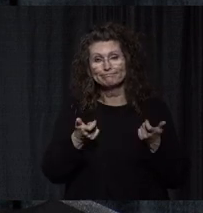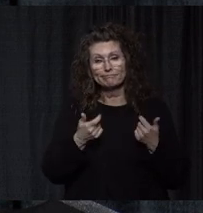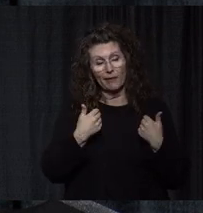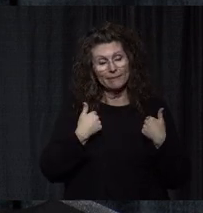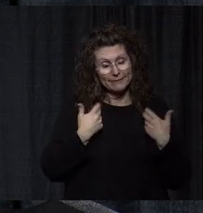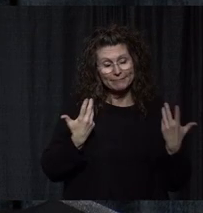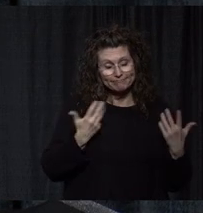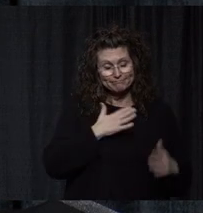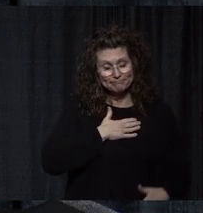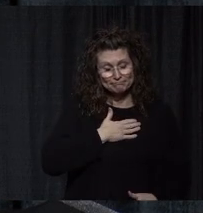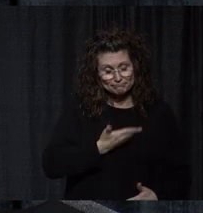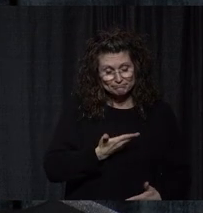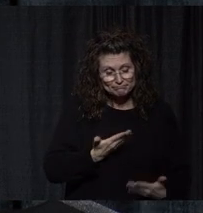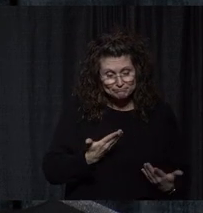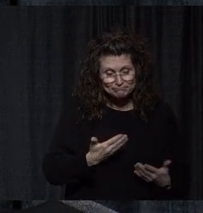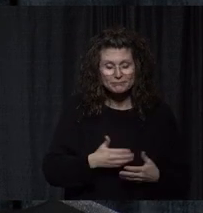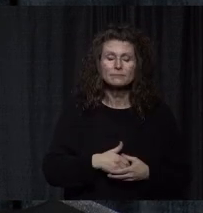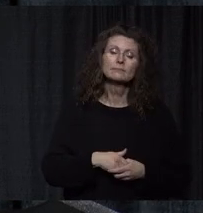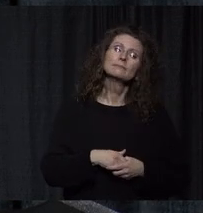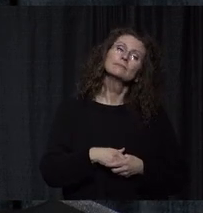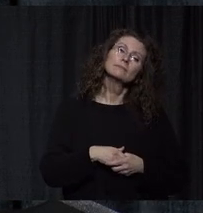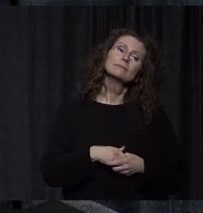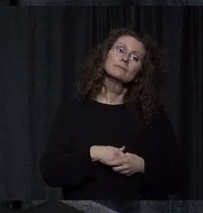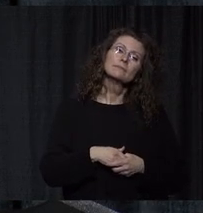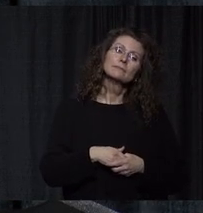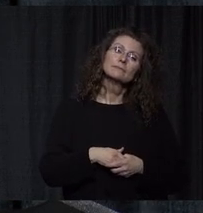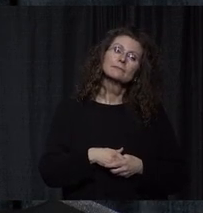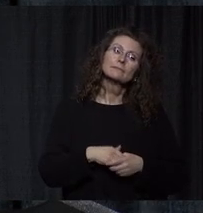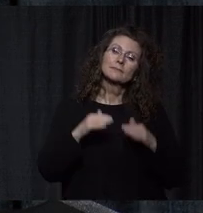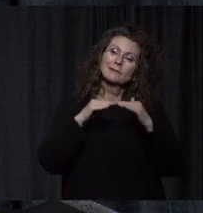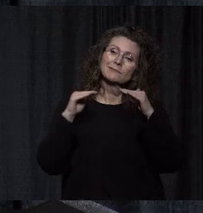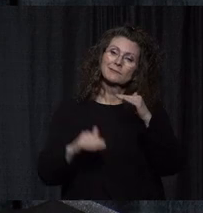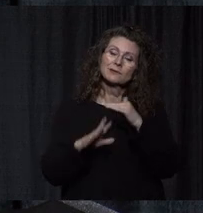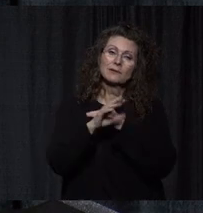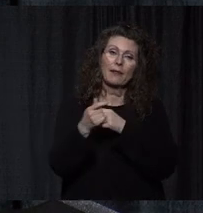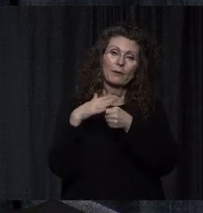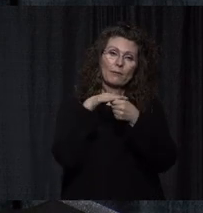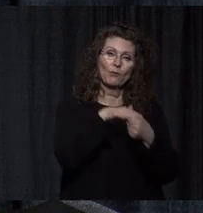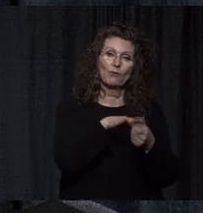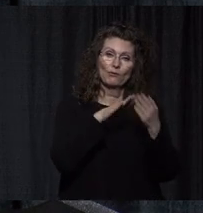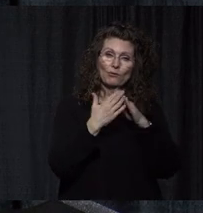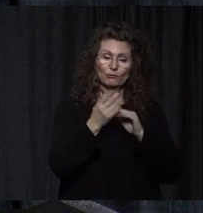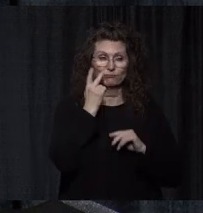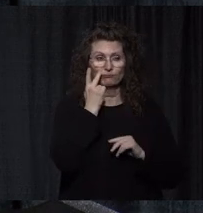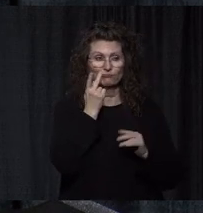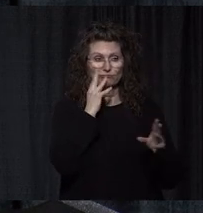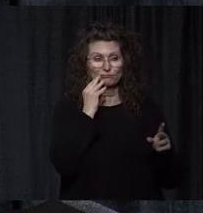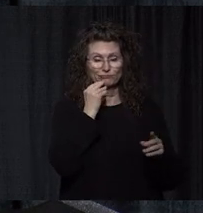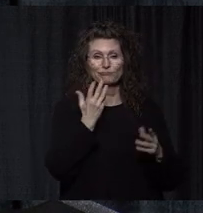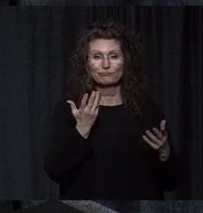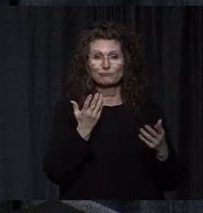them, about the injustices that other marginalized communities face.